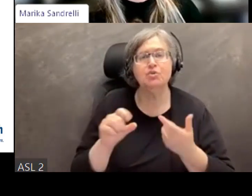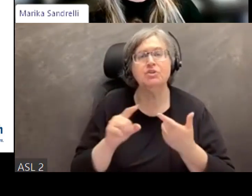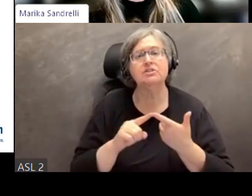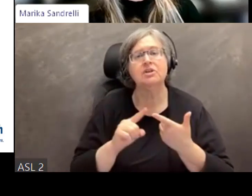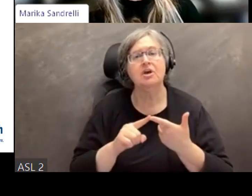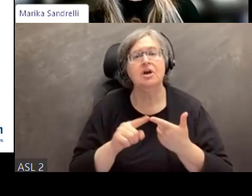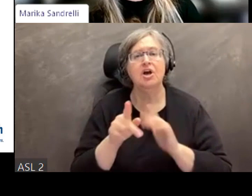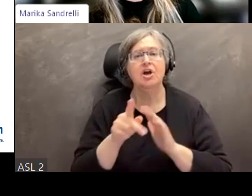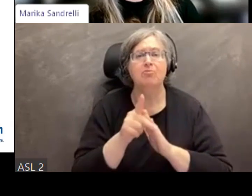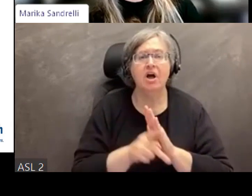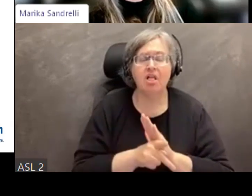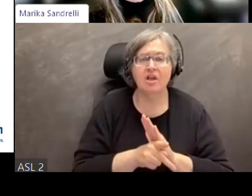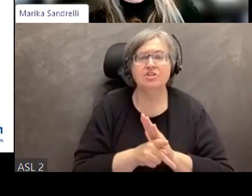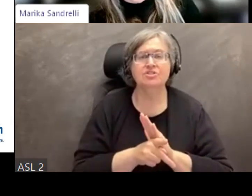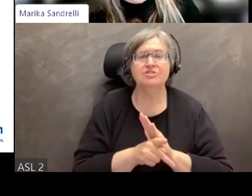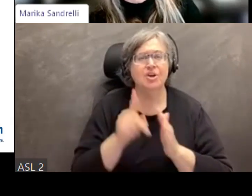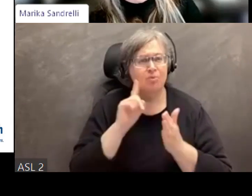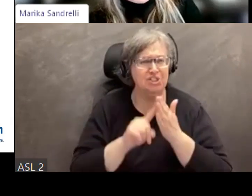policies and